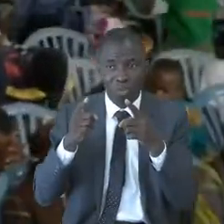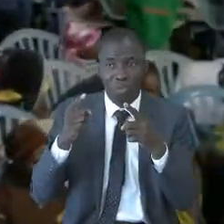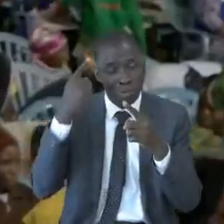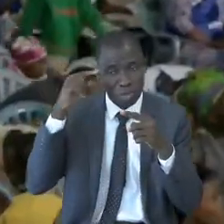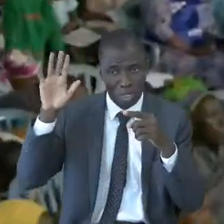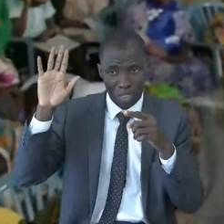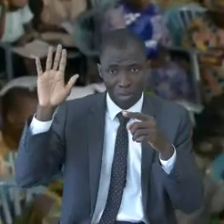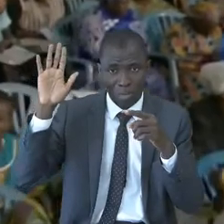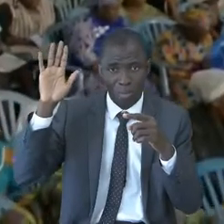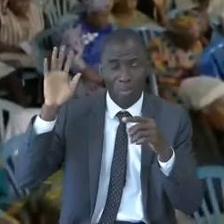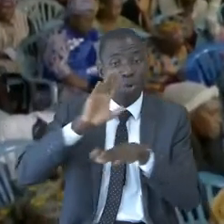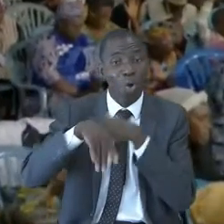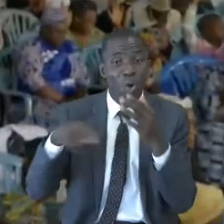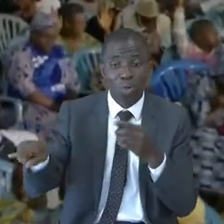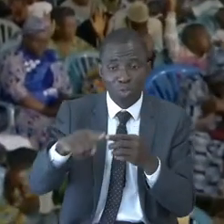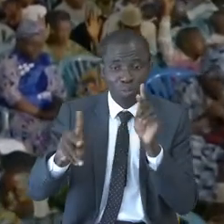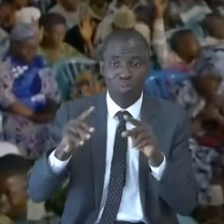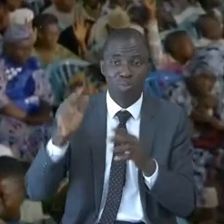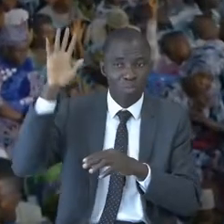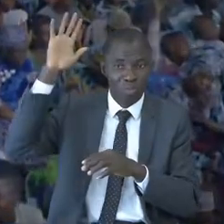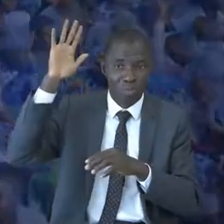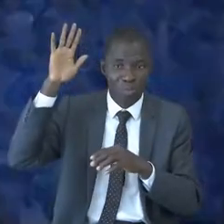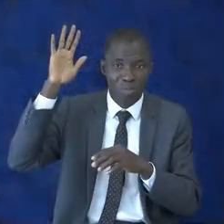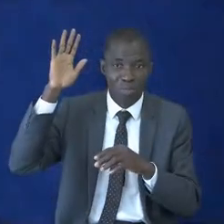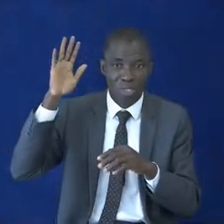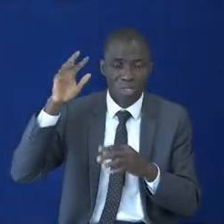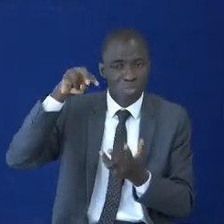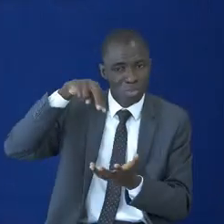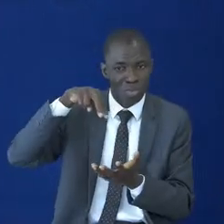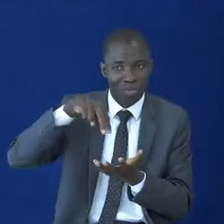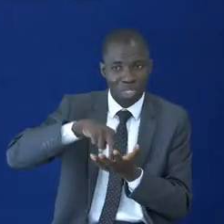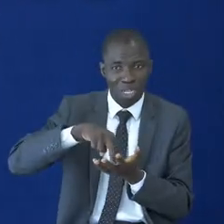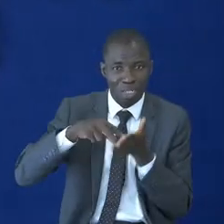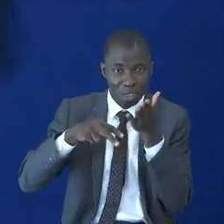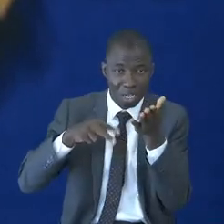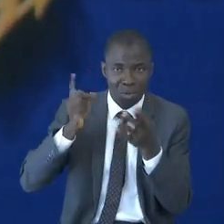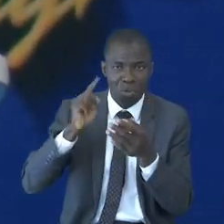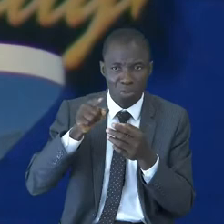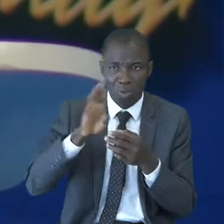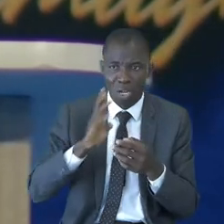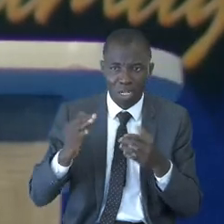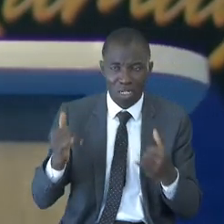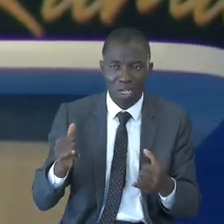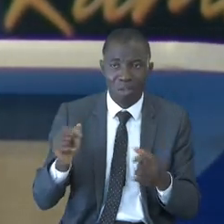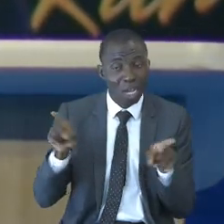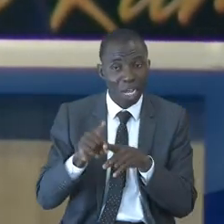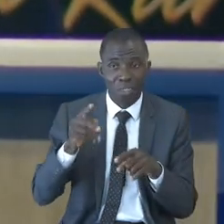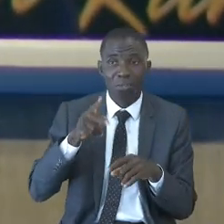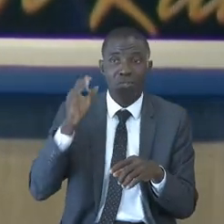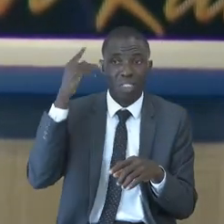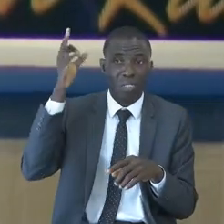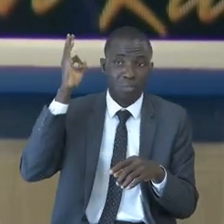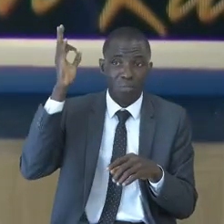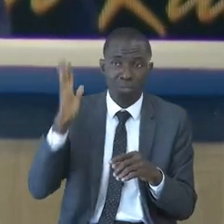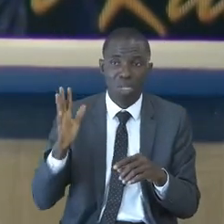bless you. All those who are raising up their hands, you stand up as I'm going to pray with you. You're raising up